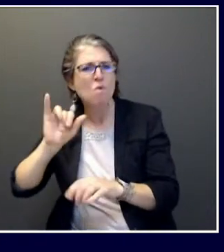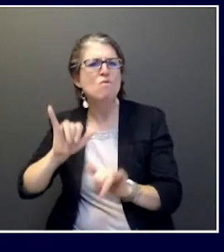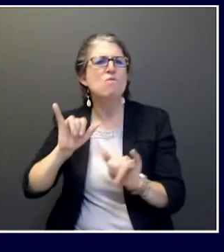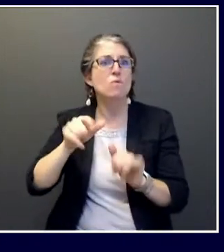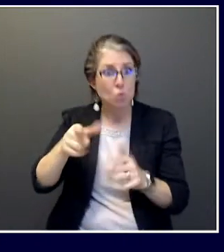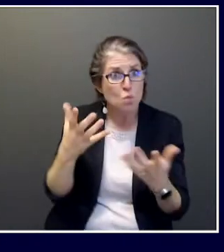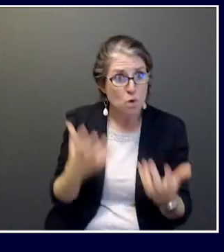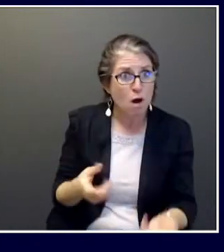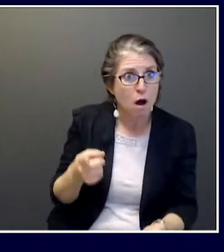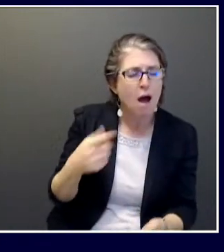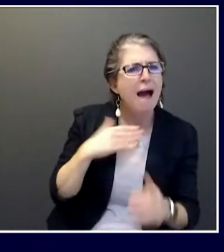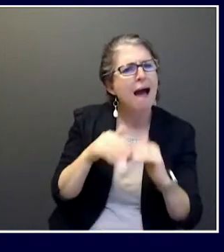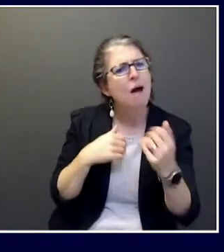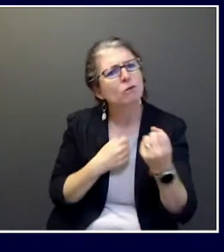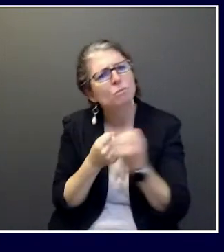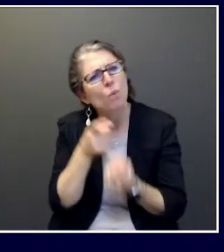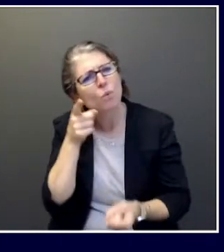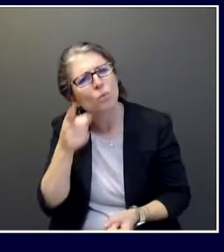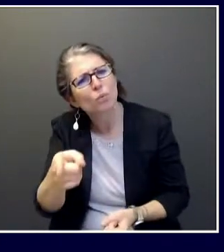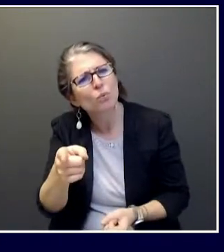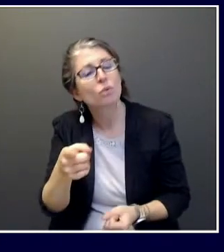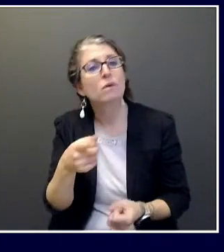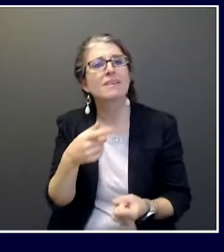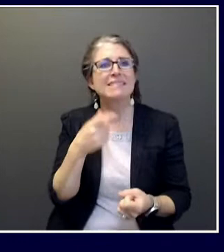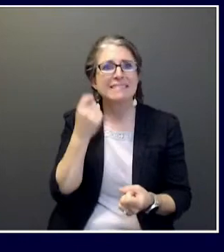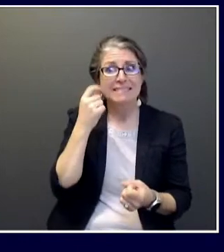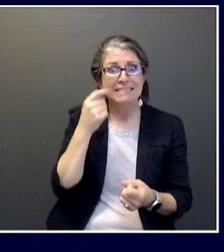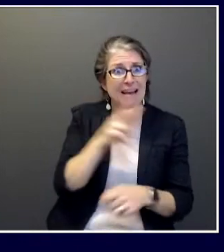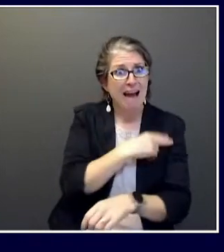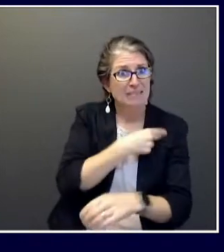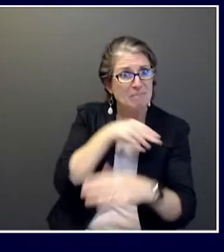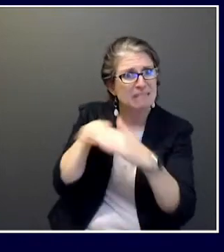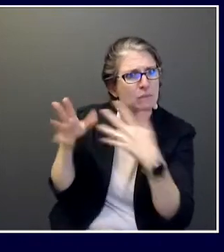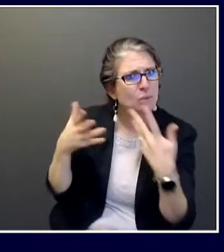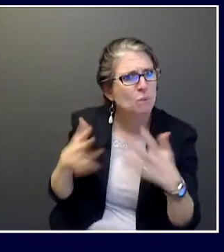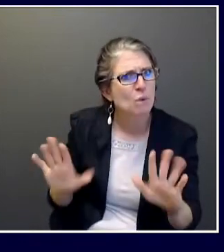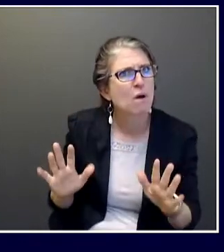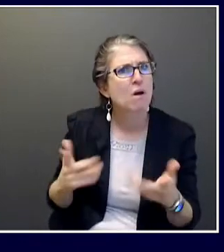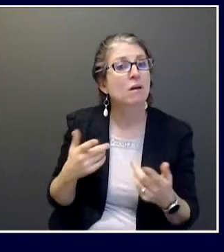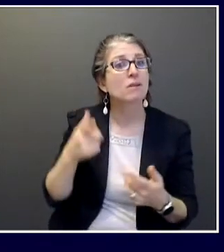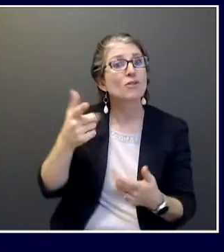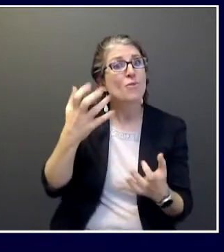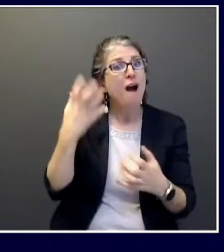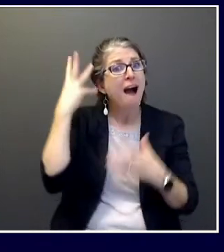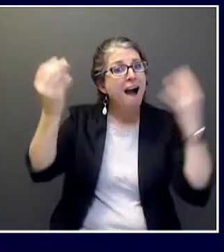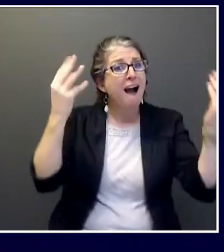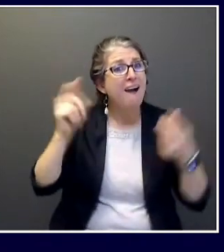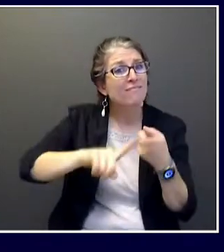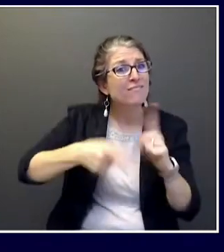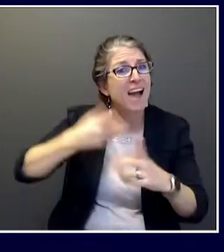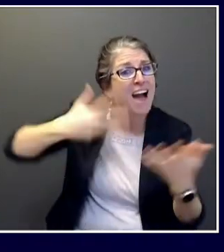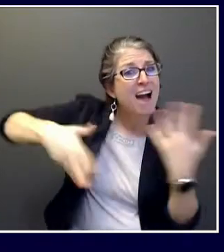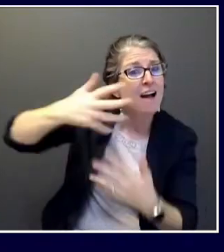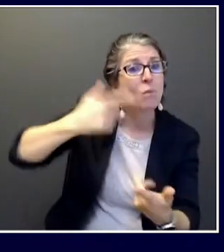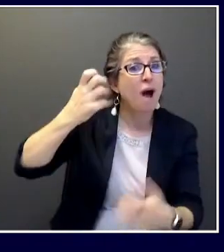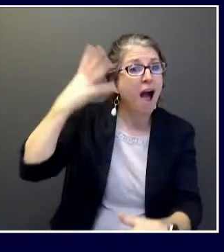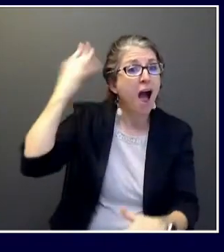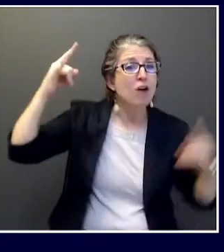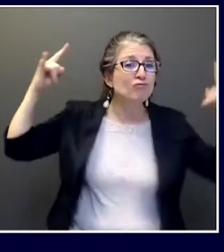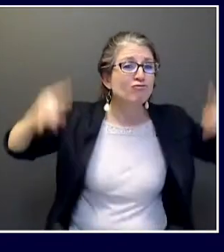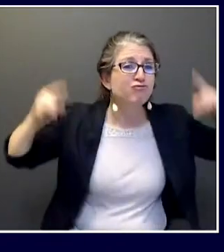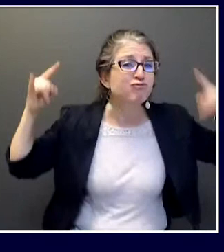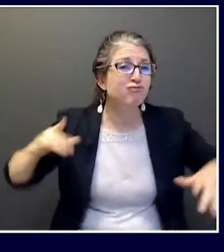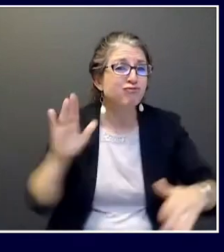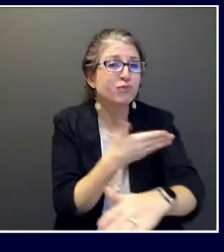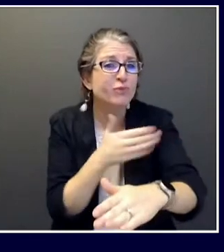out of hospitals, or is it trying to get them out into the playing field or into band or into like play dates? So we will